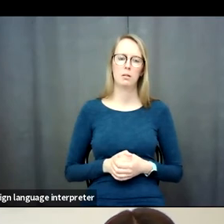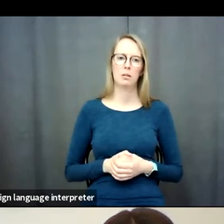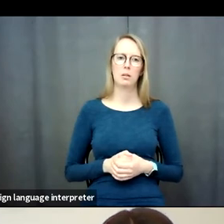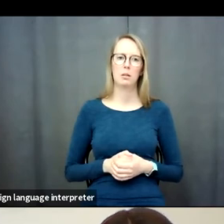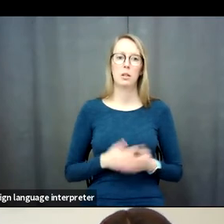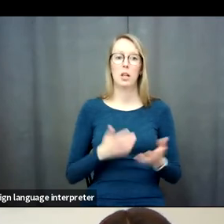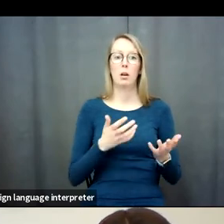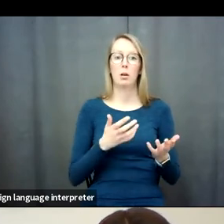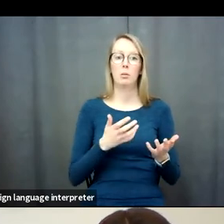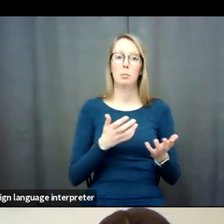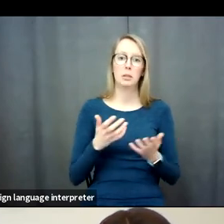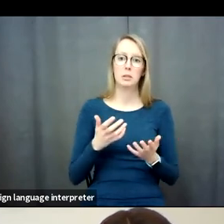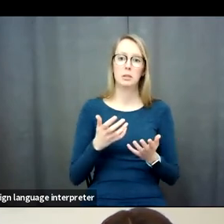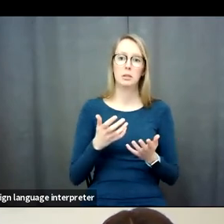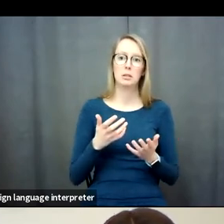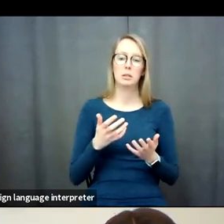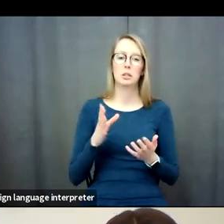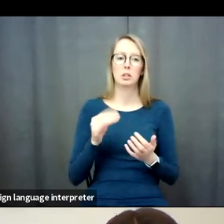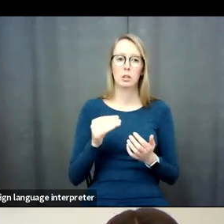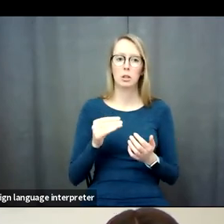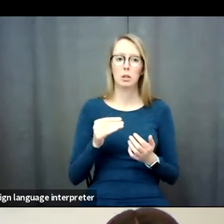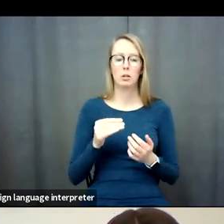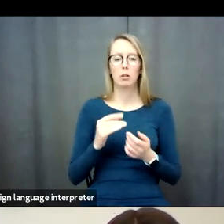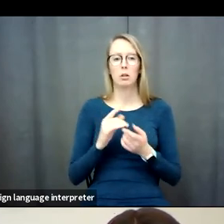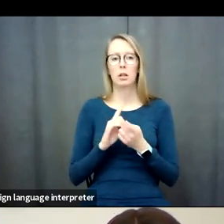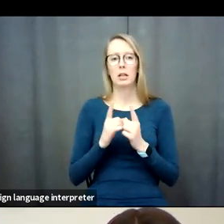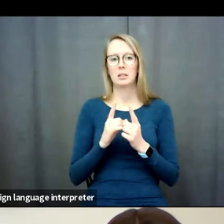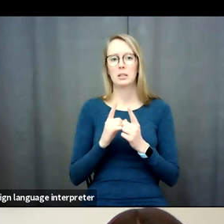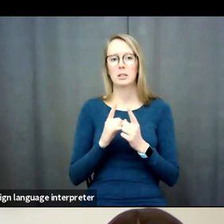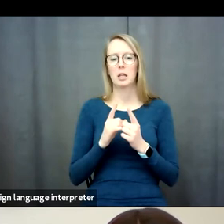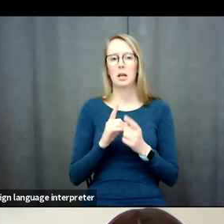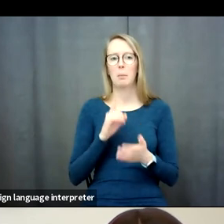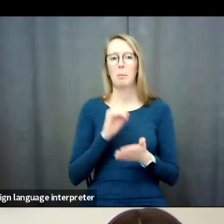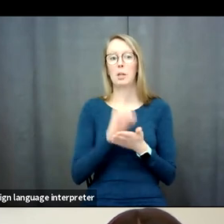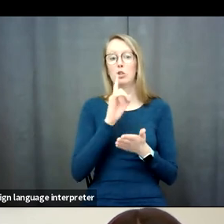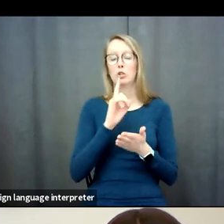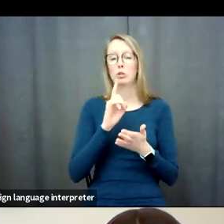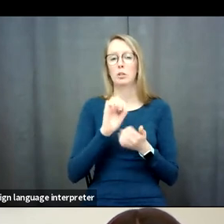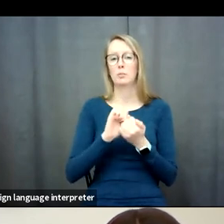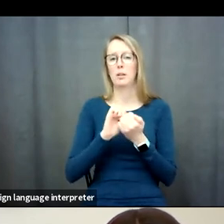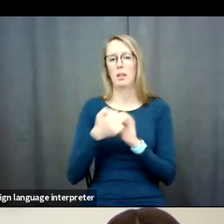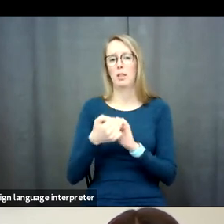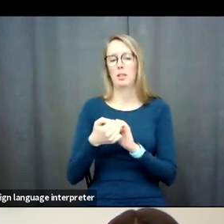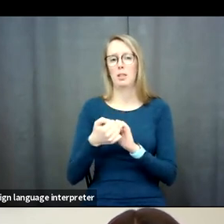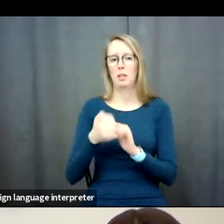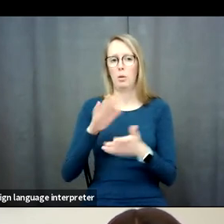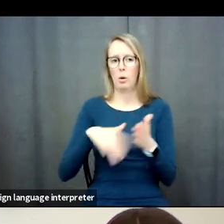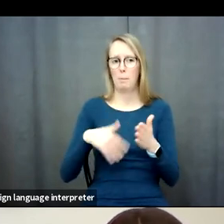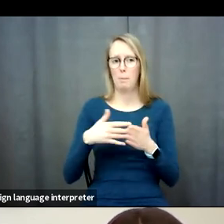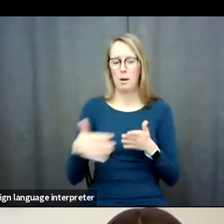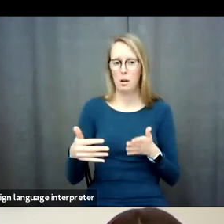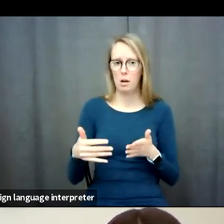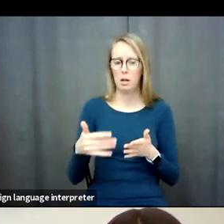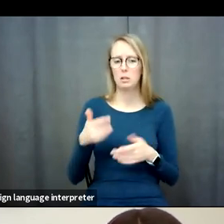Flaws in the organization of the school can be suddenly changed schedules,